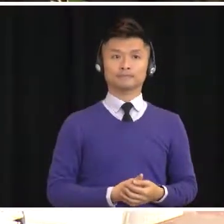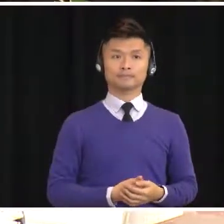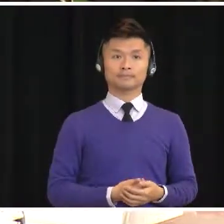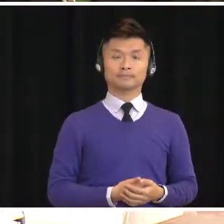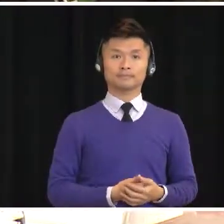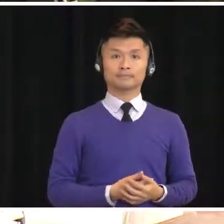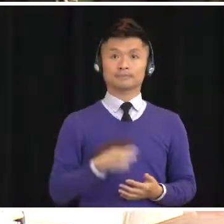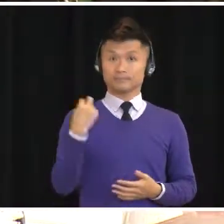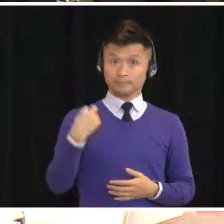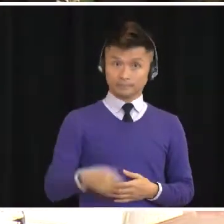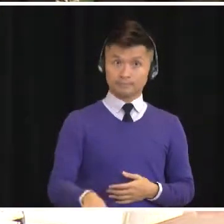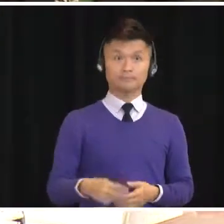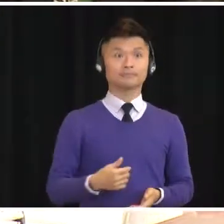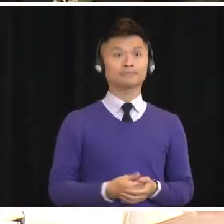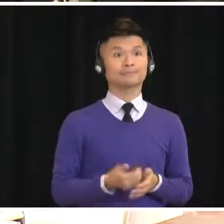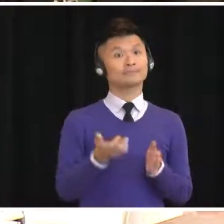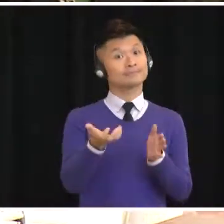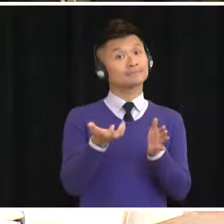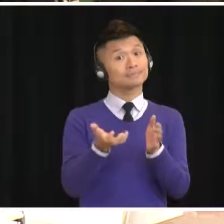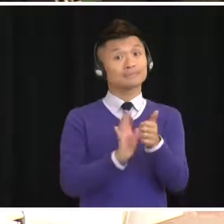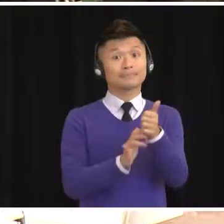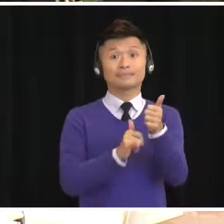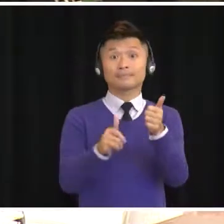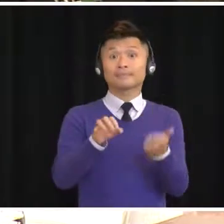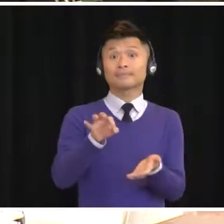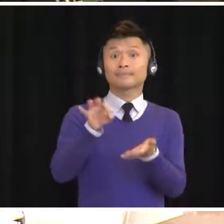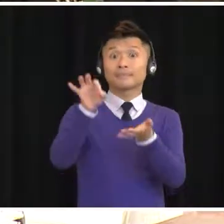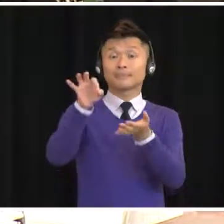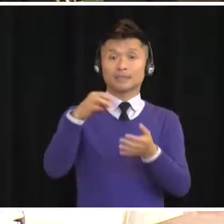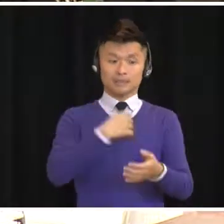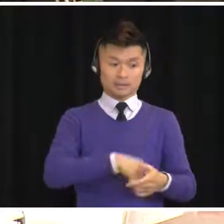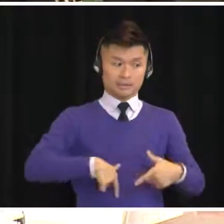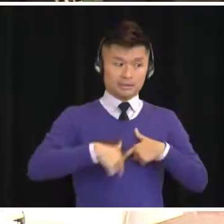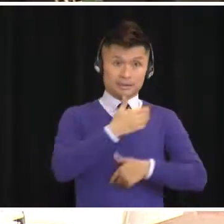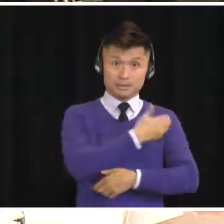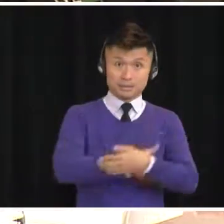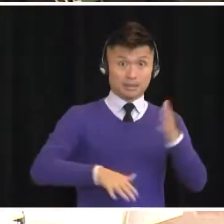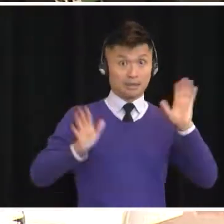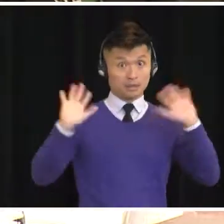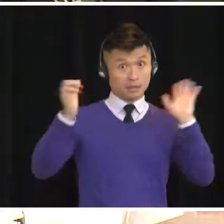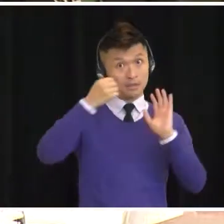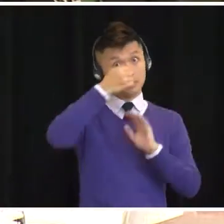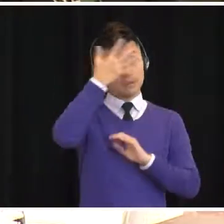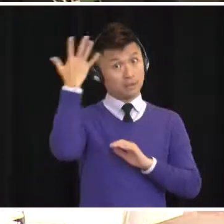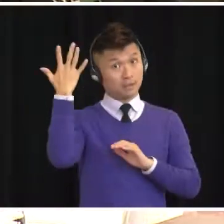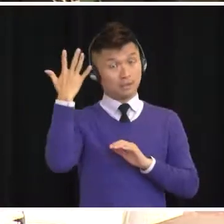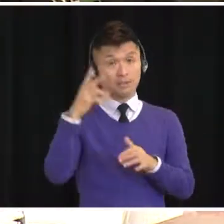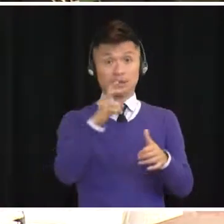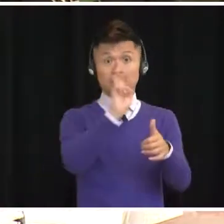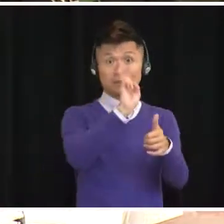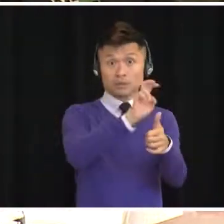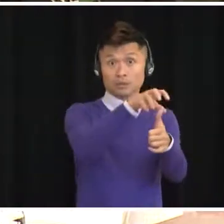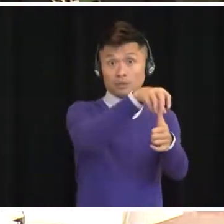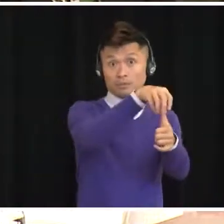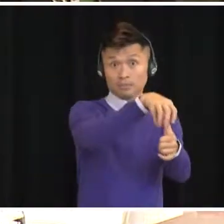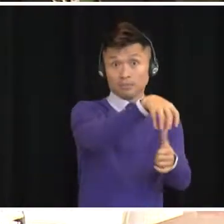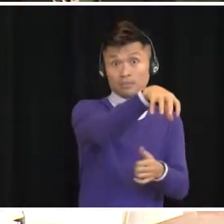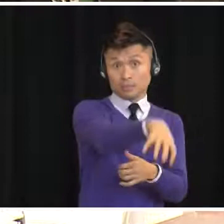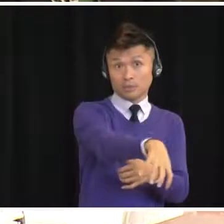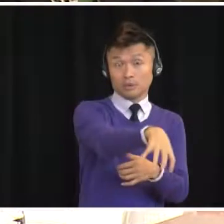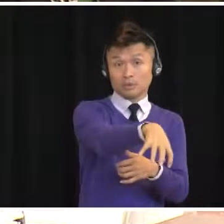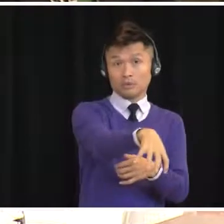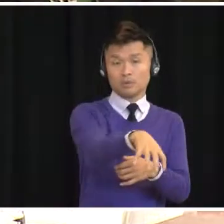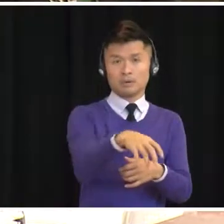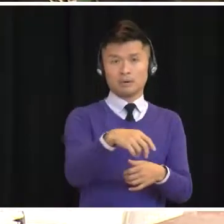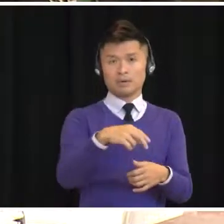and children born with clear nationality. As for children with the